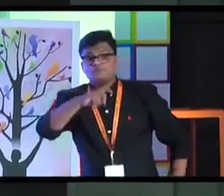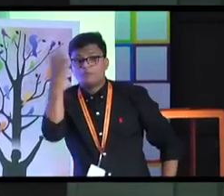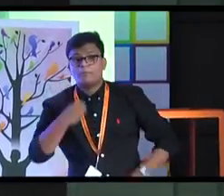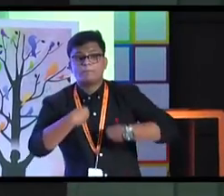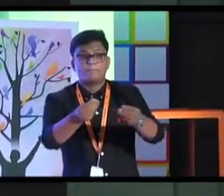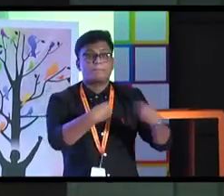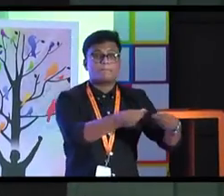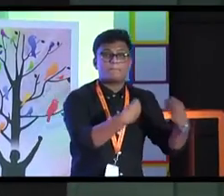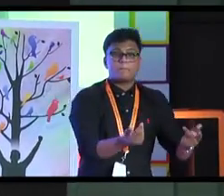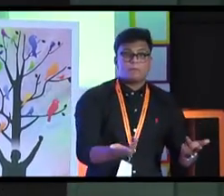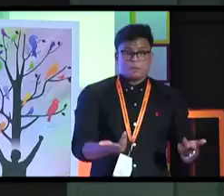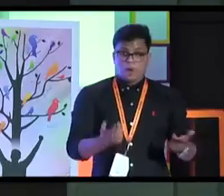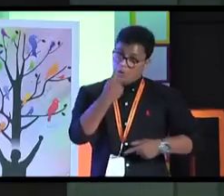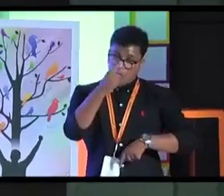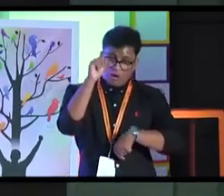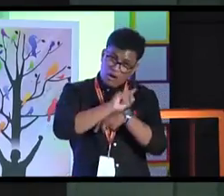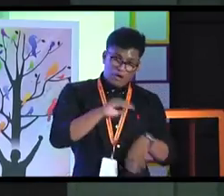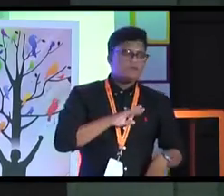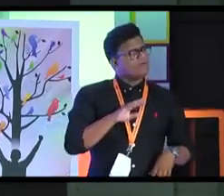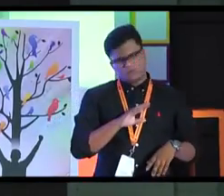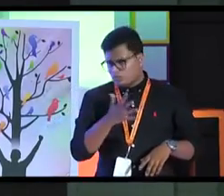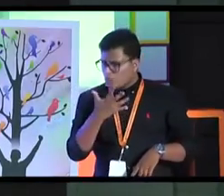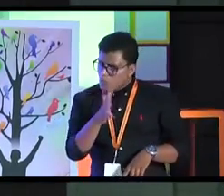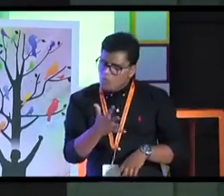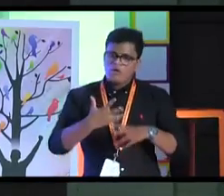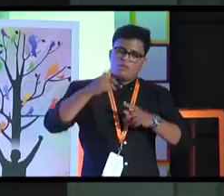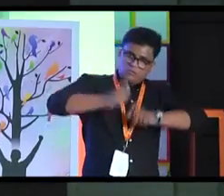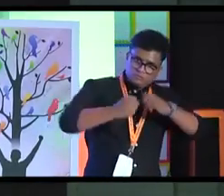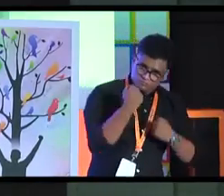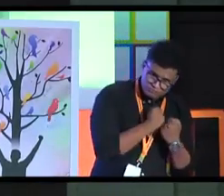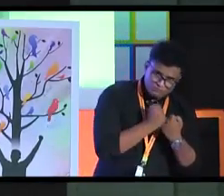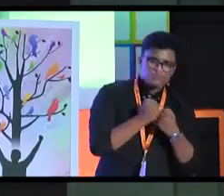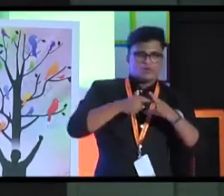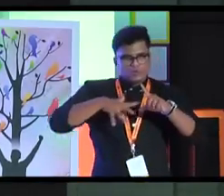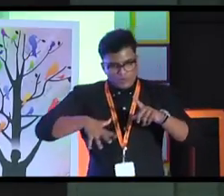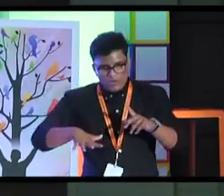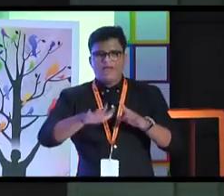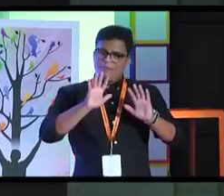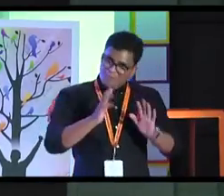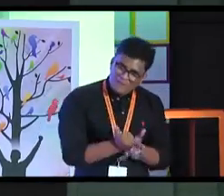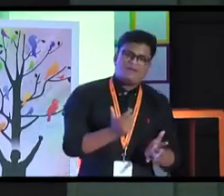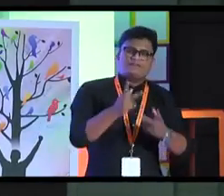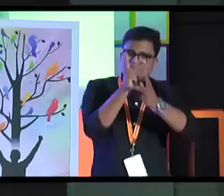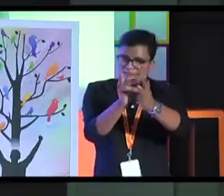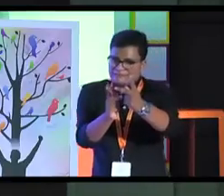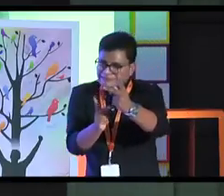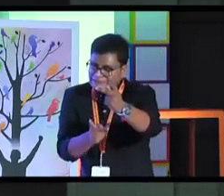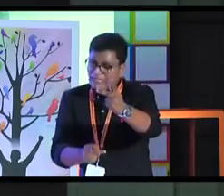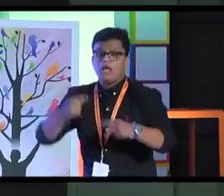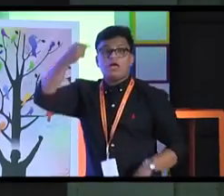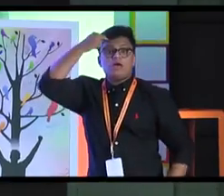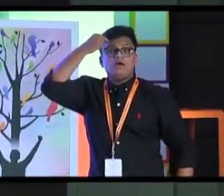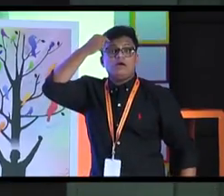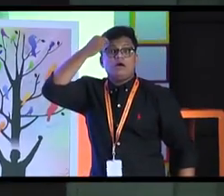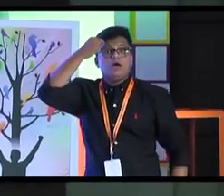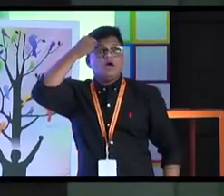but it doesn't happen overnight. You have to create the culture. People should be supporting. Environment should be there. So that's the third point. And the final thing, then yes, you